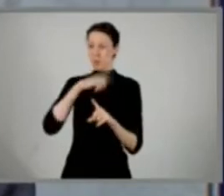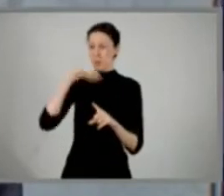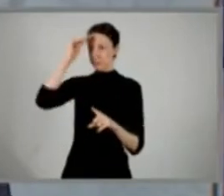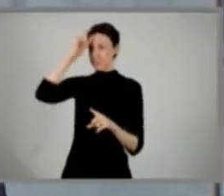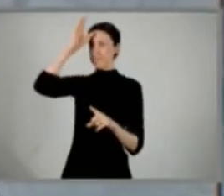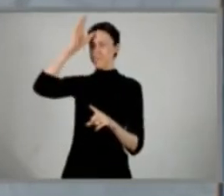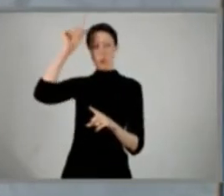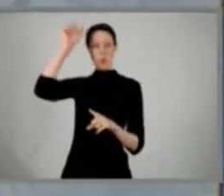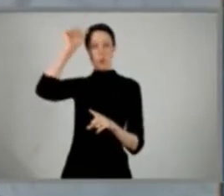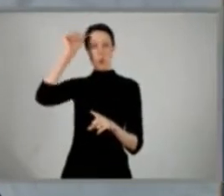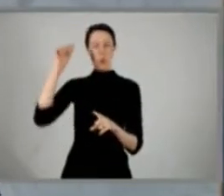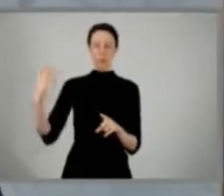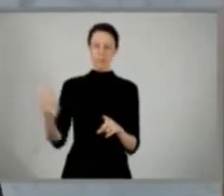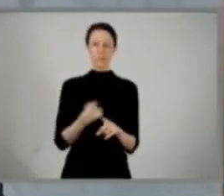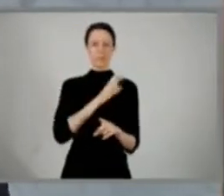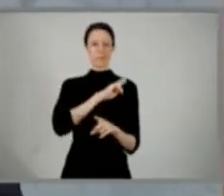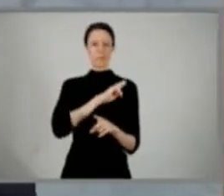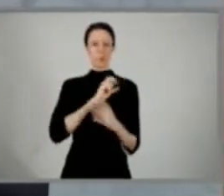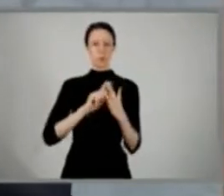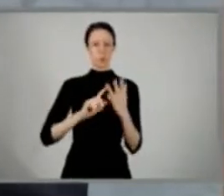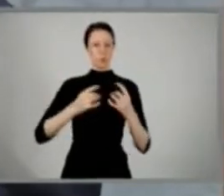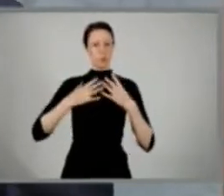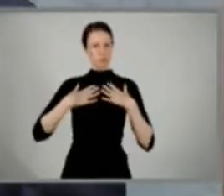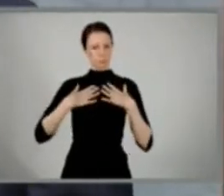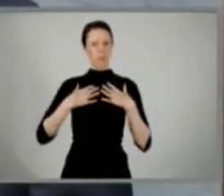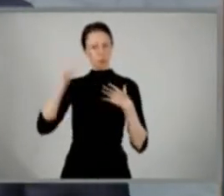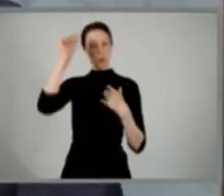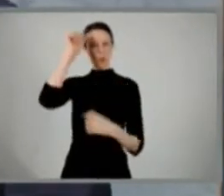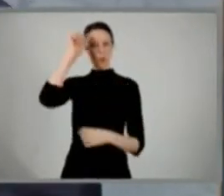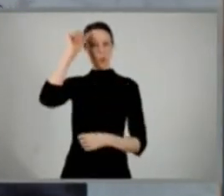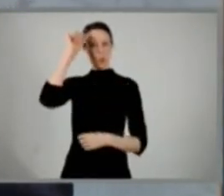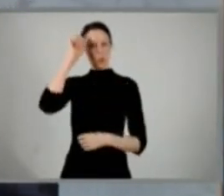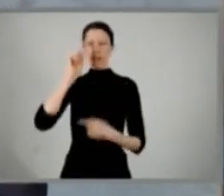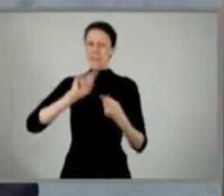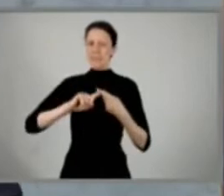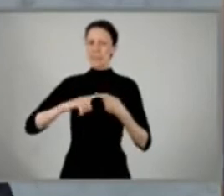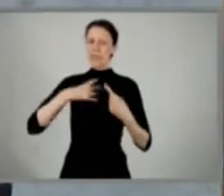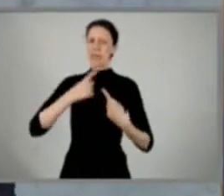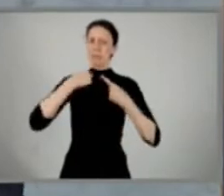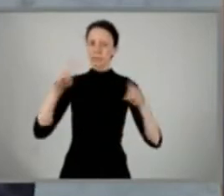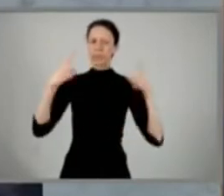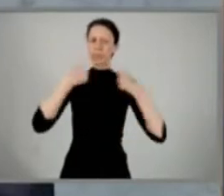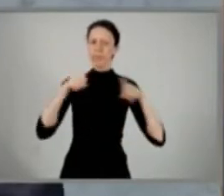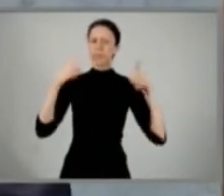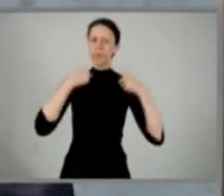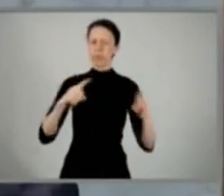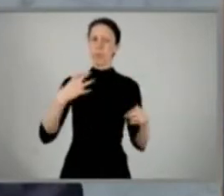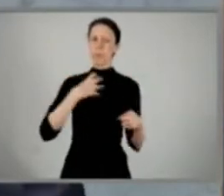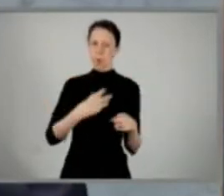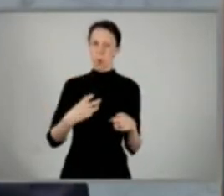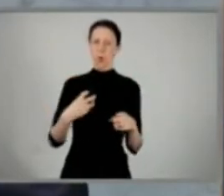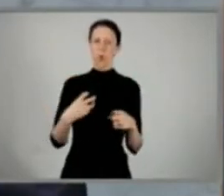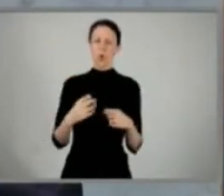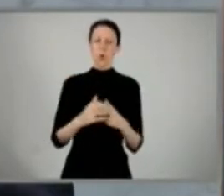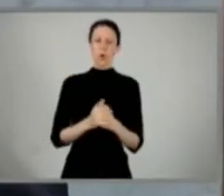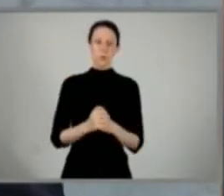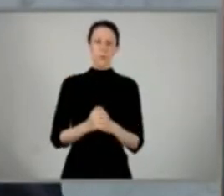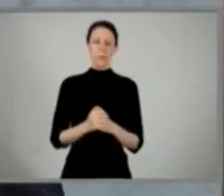thing is perhaps still evolving, but it's doing well, and that's the increased use of